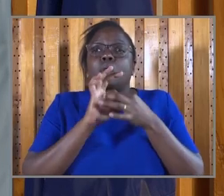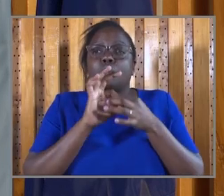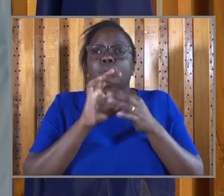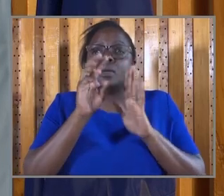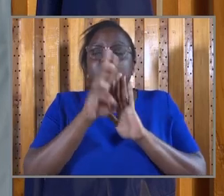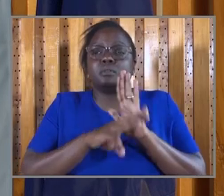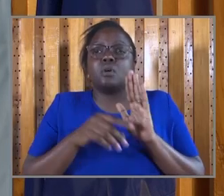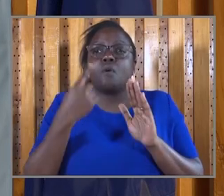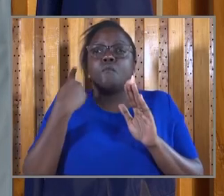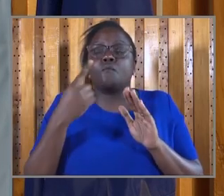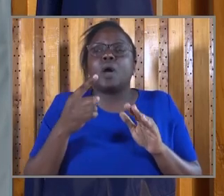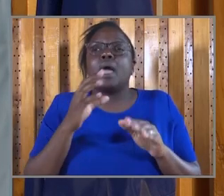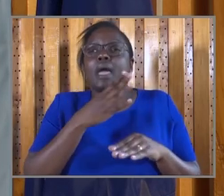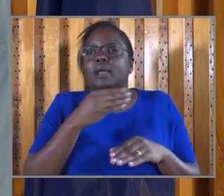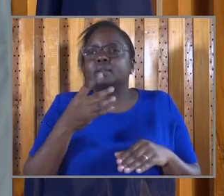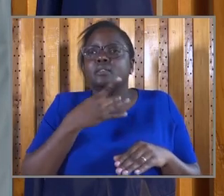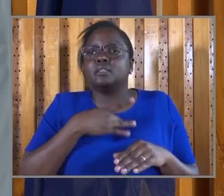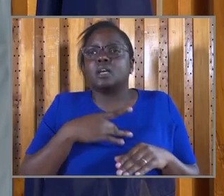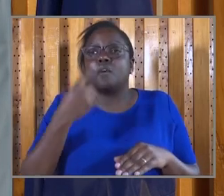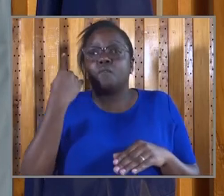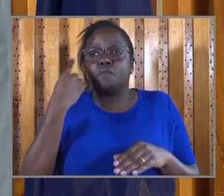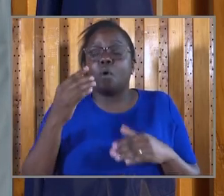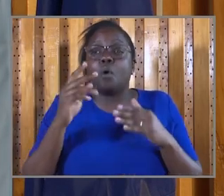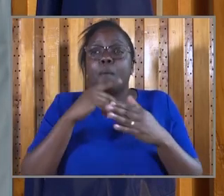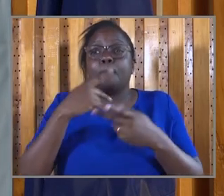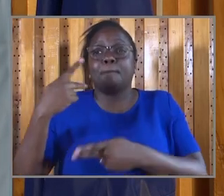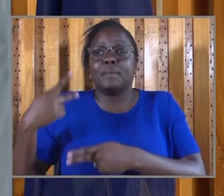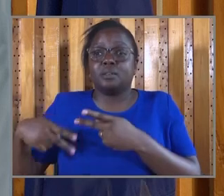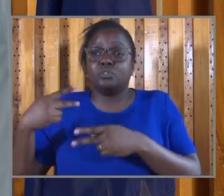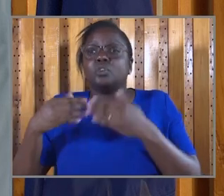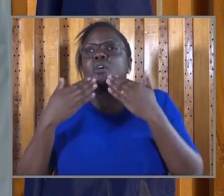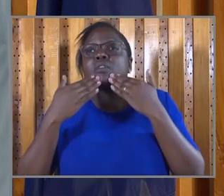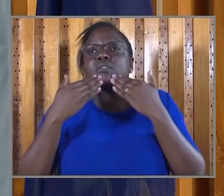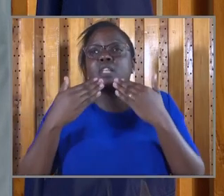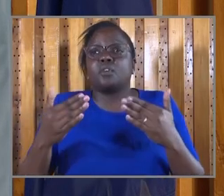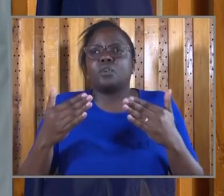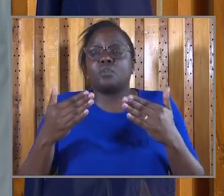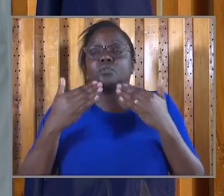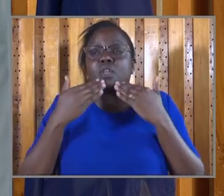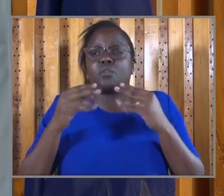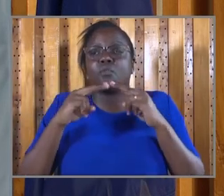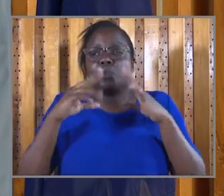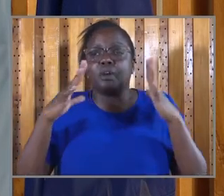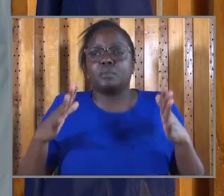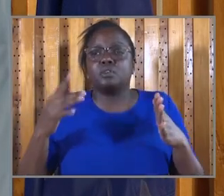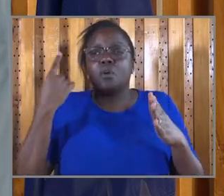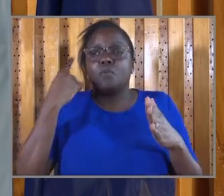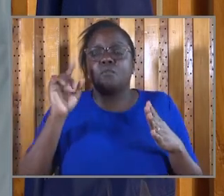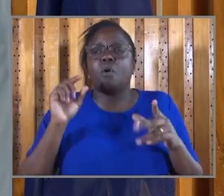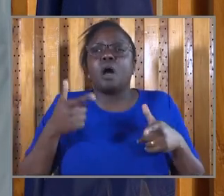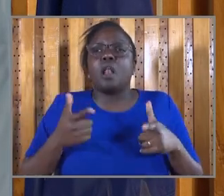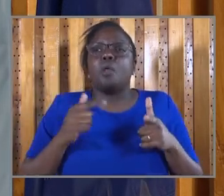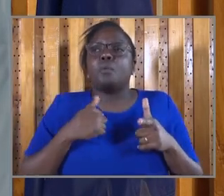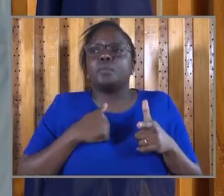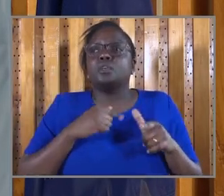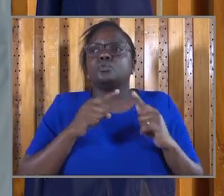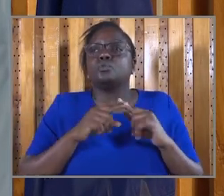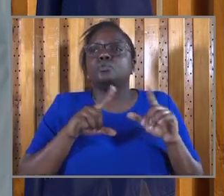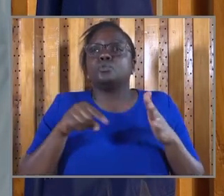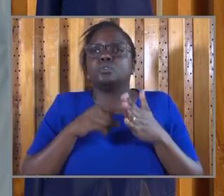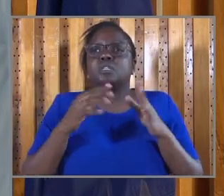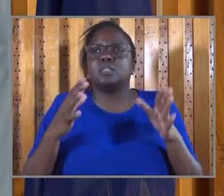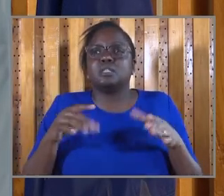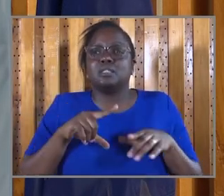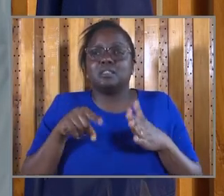desire for partnership. Thank you. And dear friends, thank you very much for allowing me the opportunity. It's fantastic to be